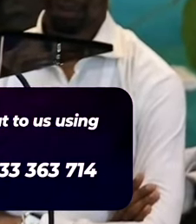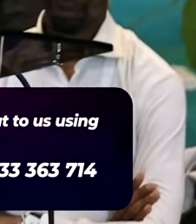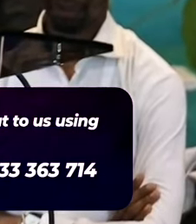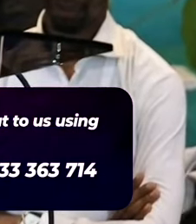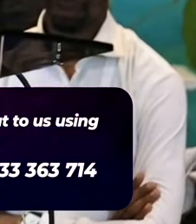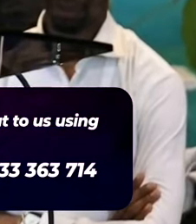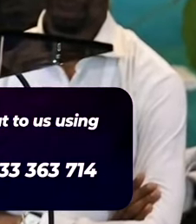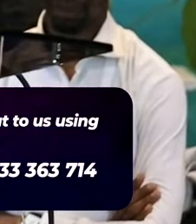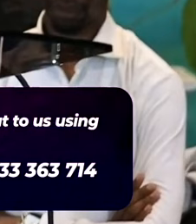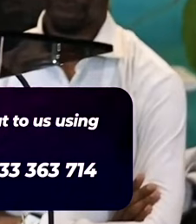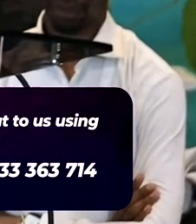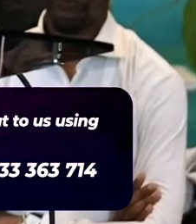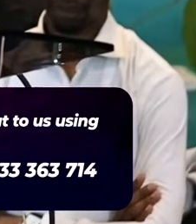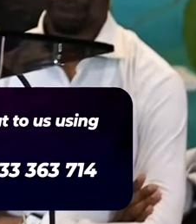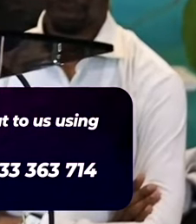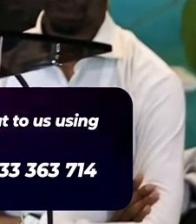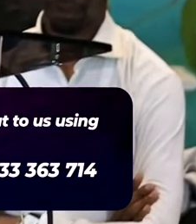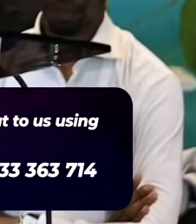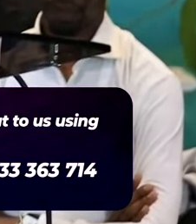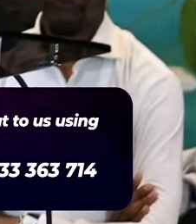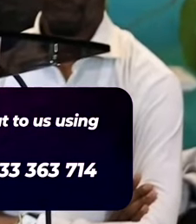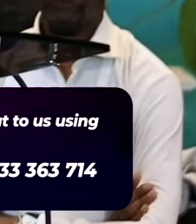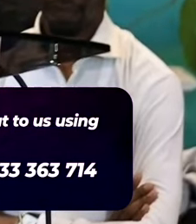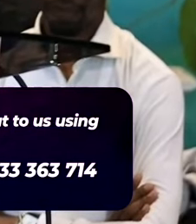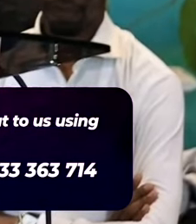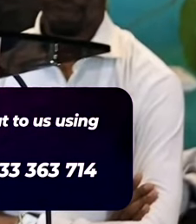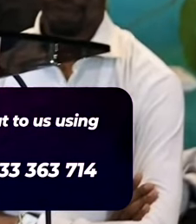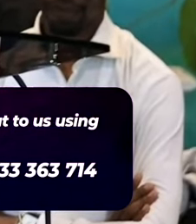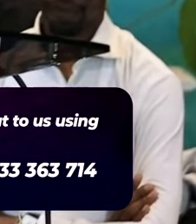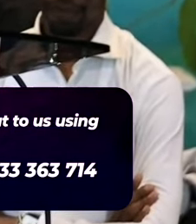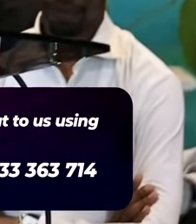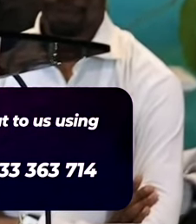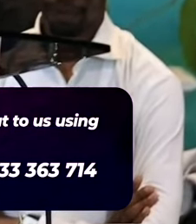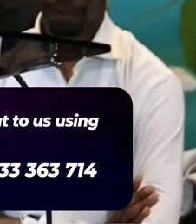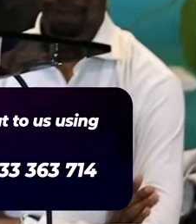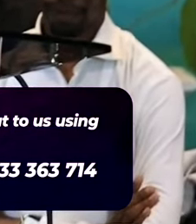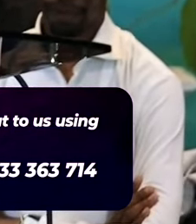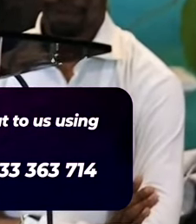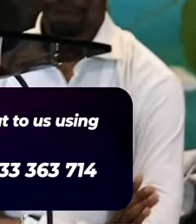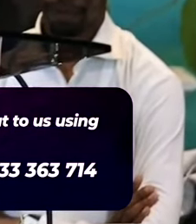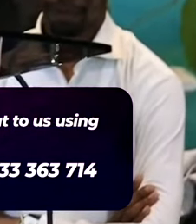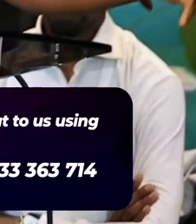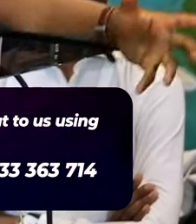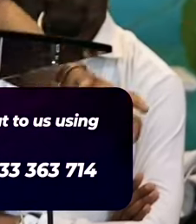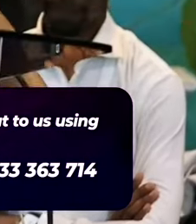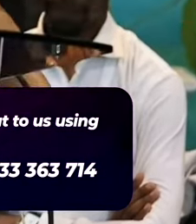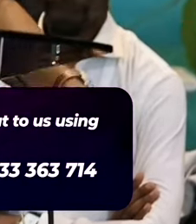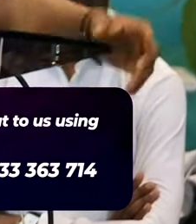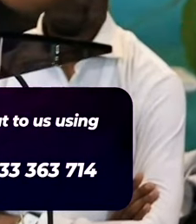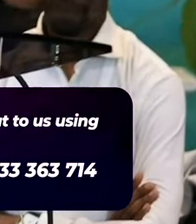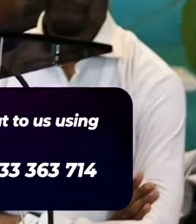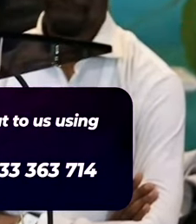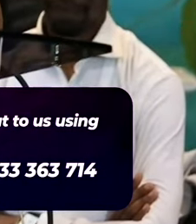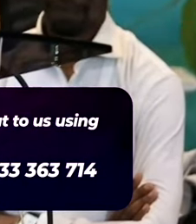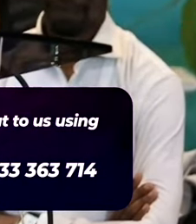We pray for our daughters and our sons and brothers, any individual or individuals